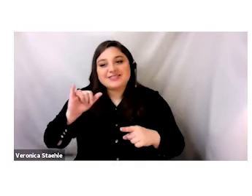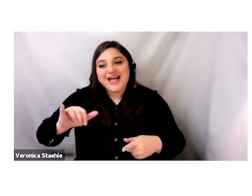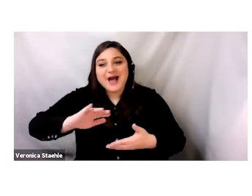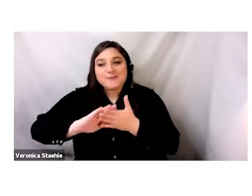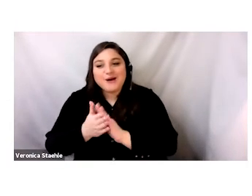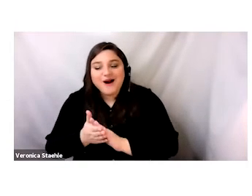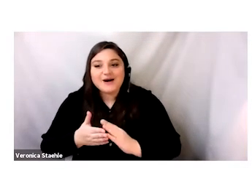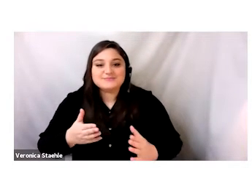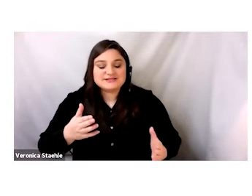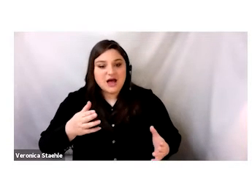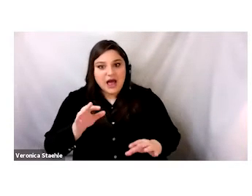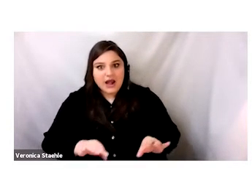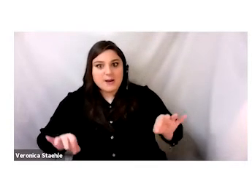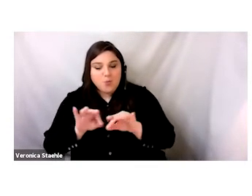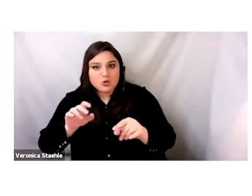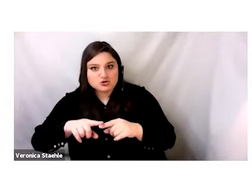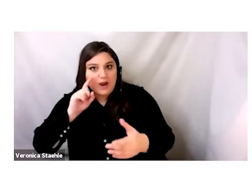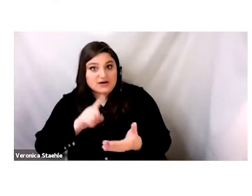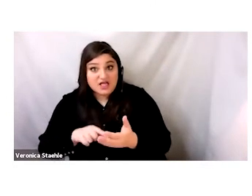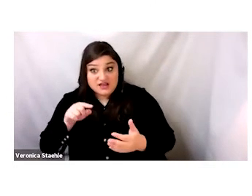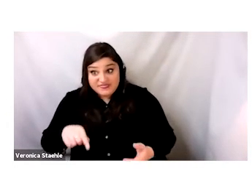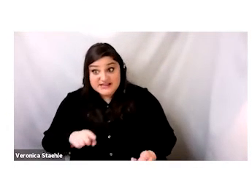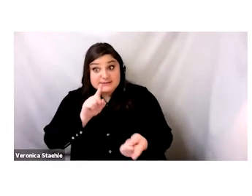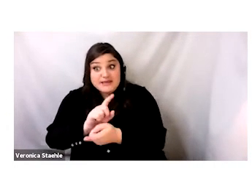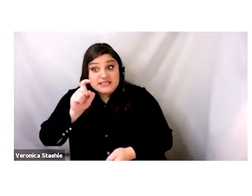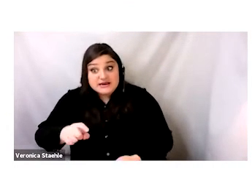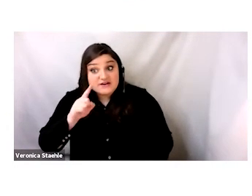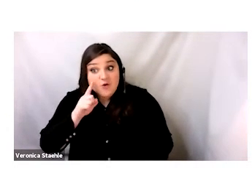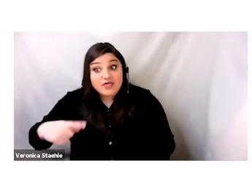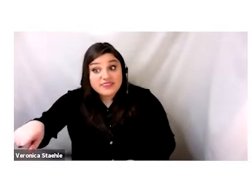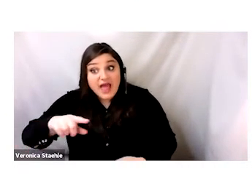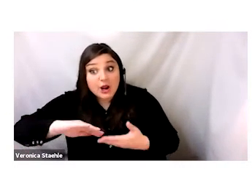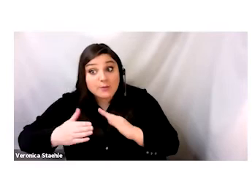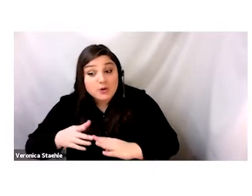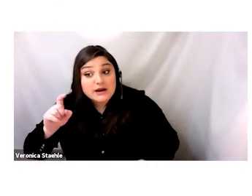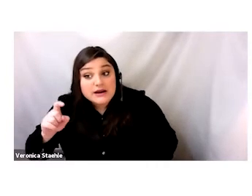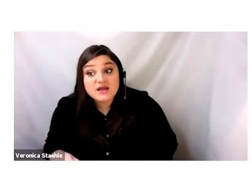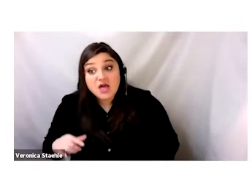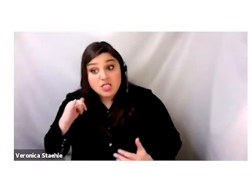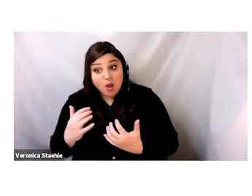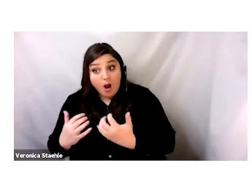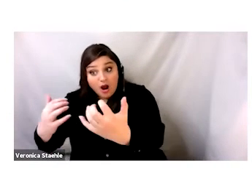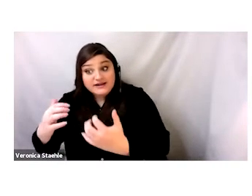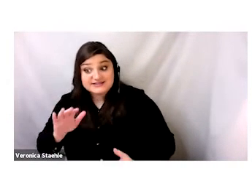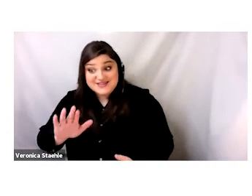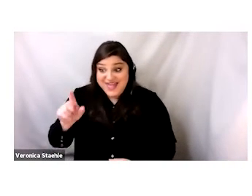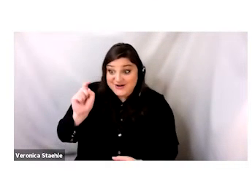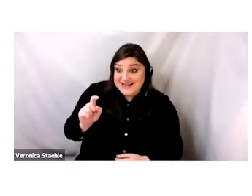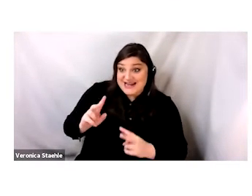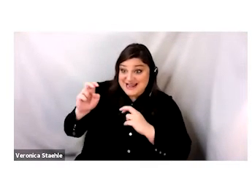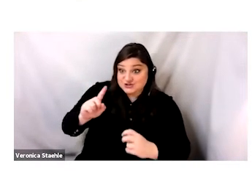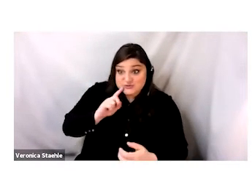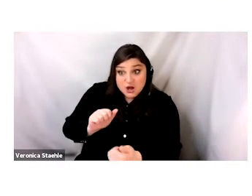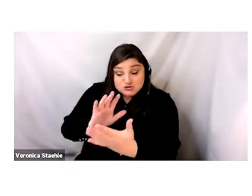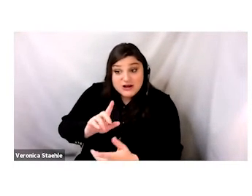this actually meet the needs of the community? Does it meet the needs of the audience of focus? Is it actually addressing the issue? So it's not a